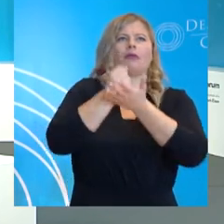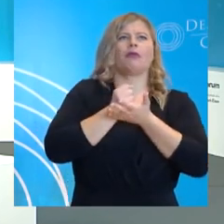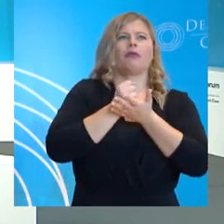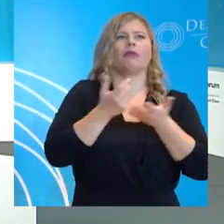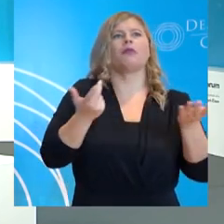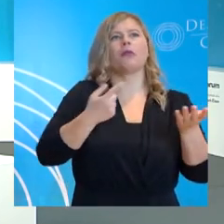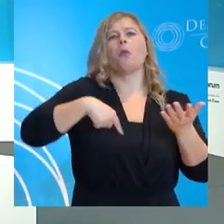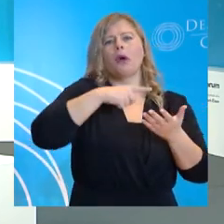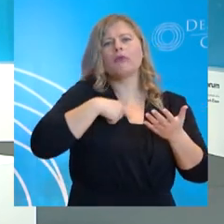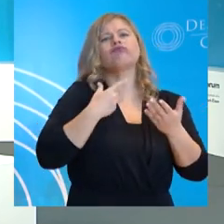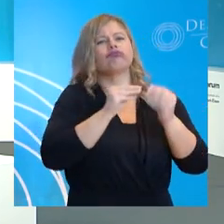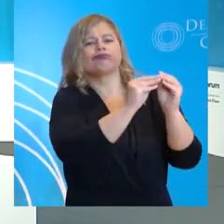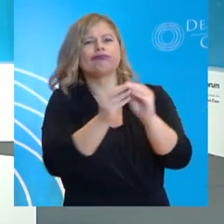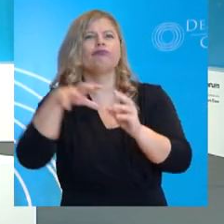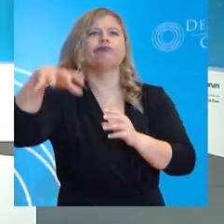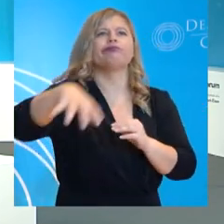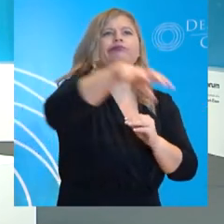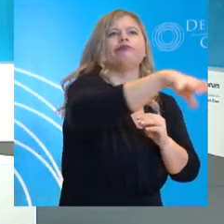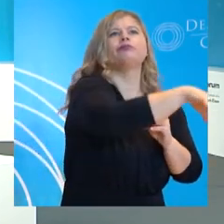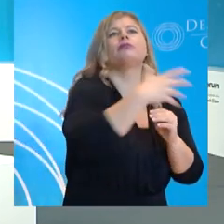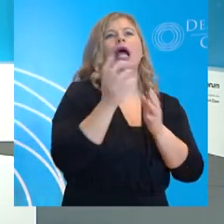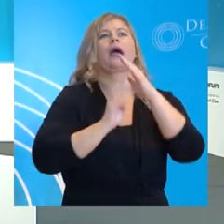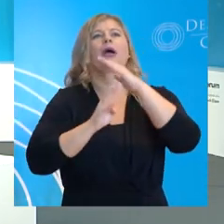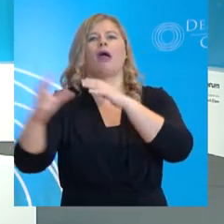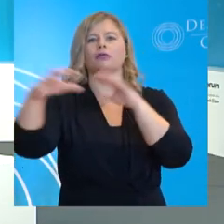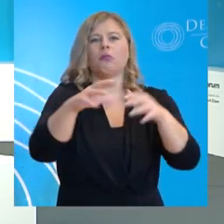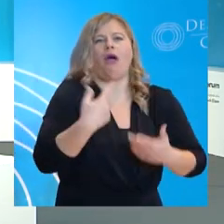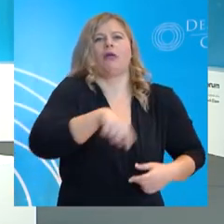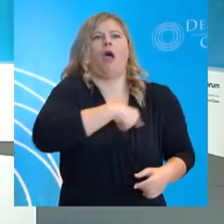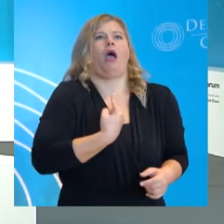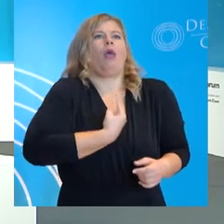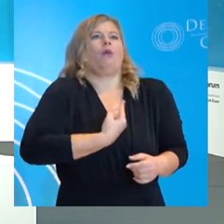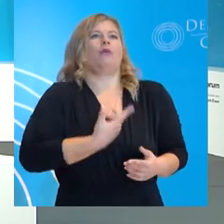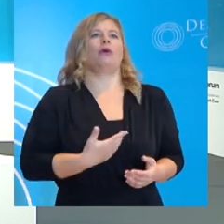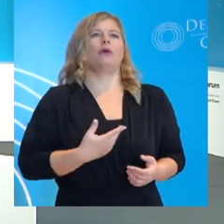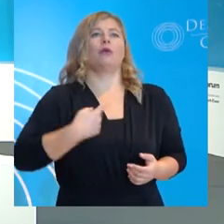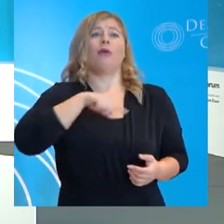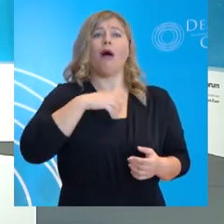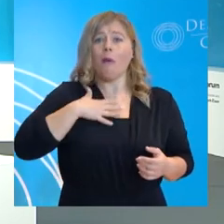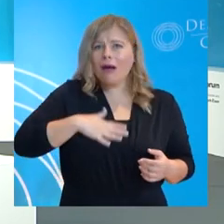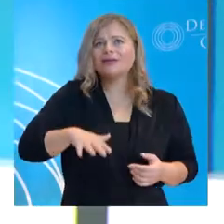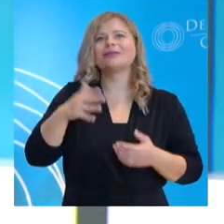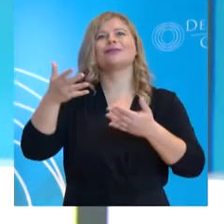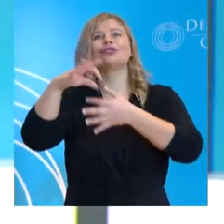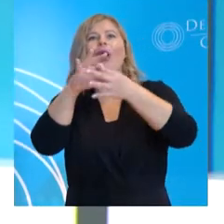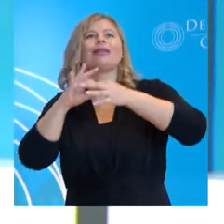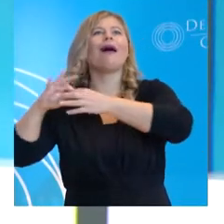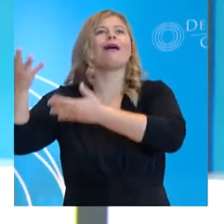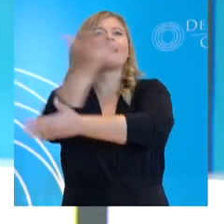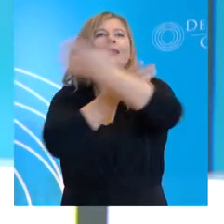our facilities, but we should really see more solidarity. We should start by first of all having common asylum